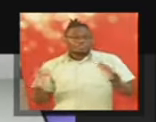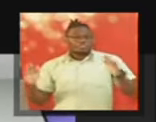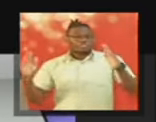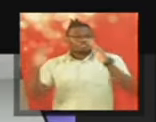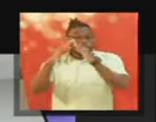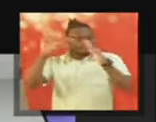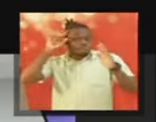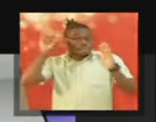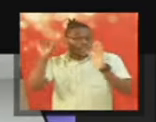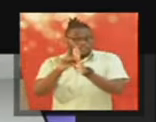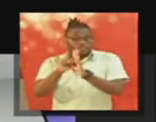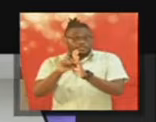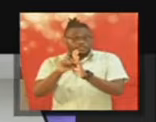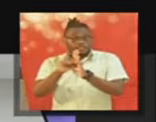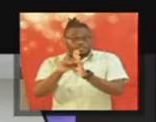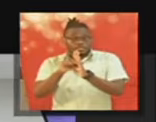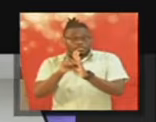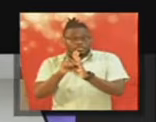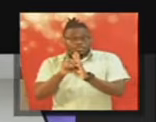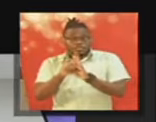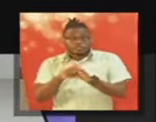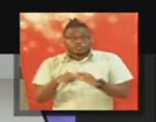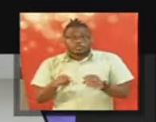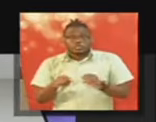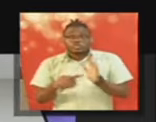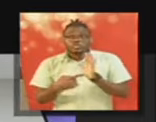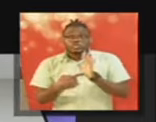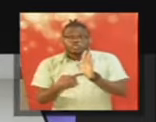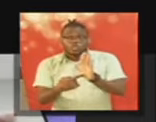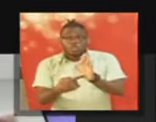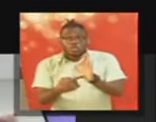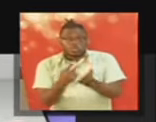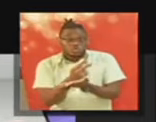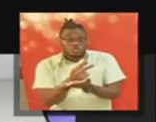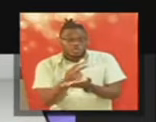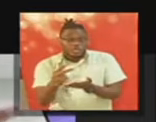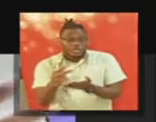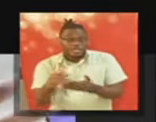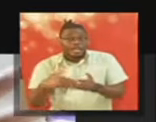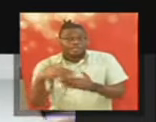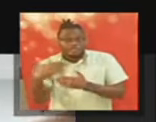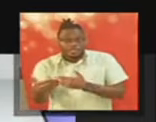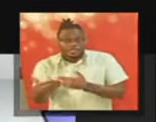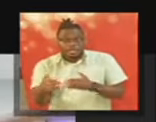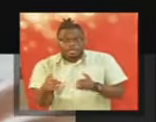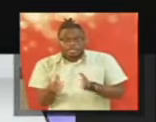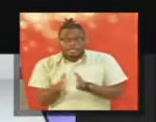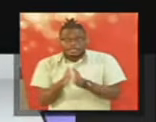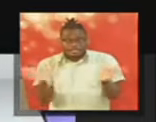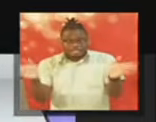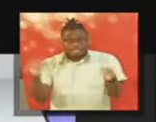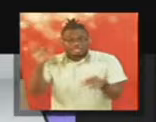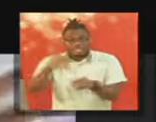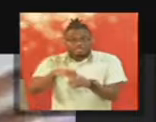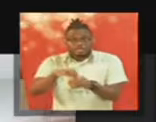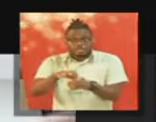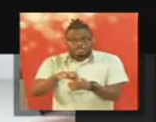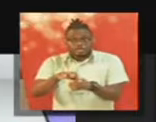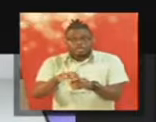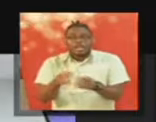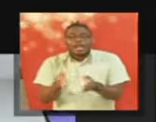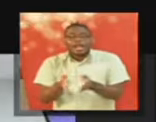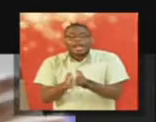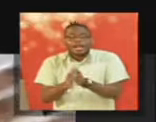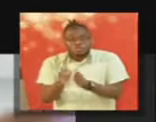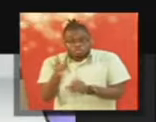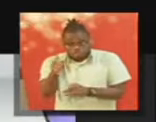2 weeks away from the general election. So I just want to update from you in your professional opinion, as